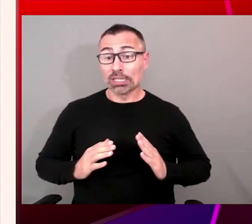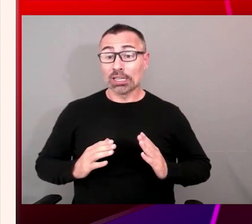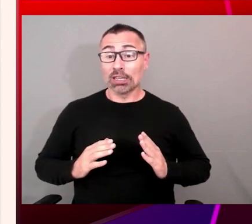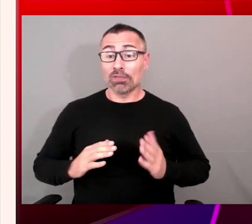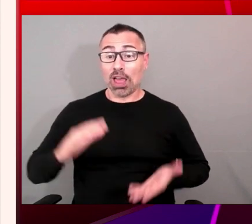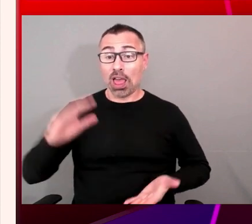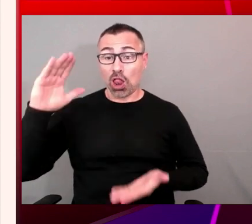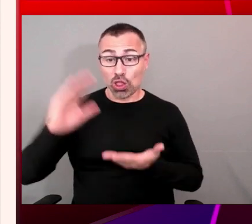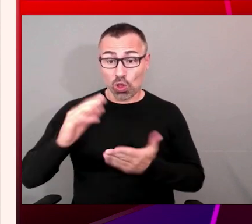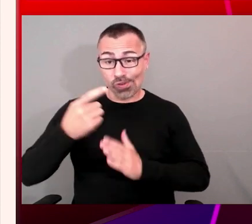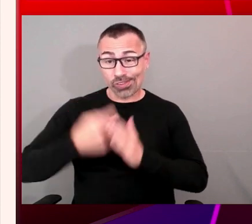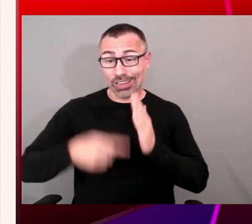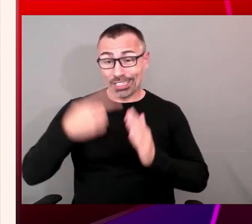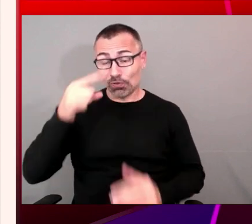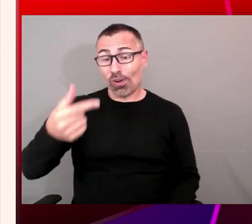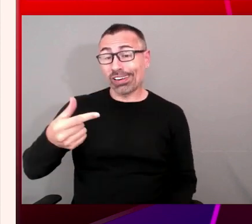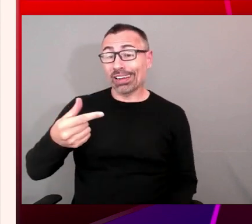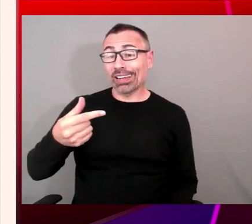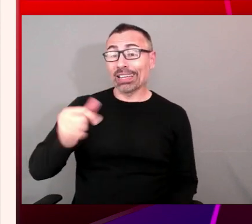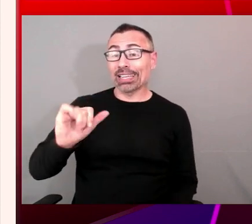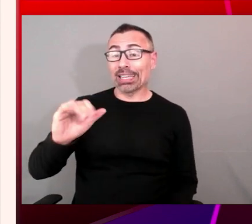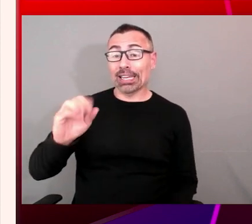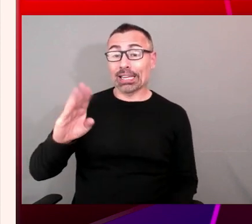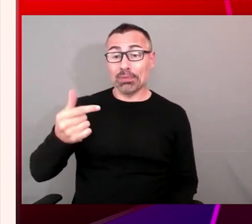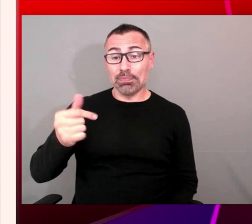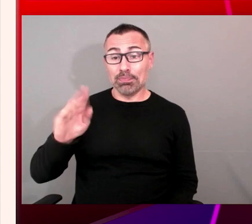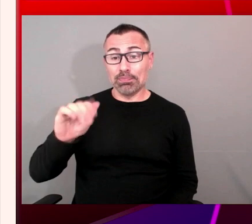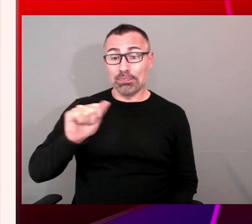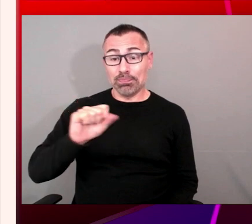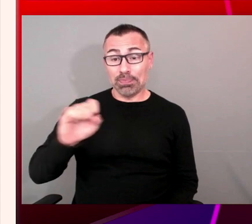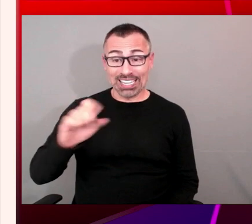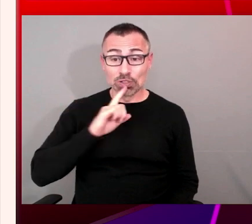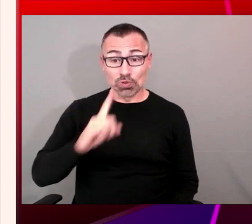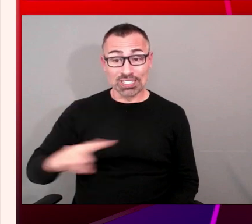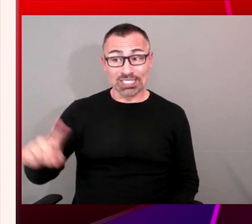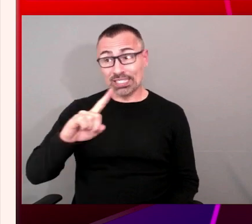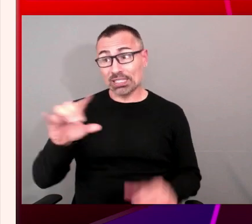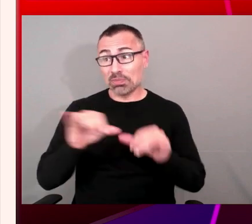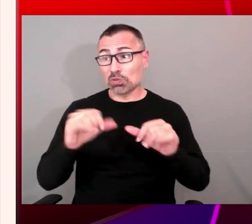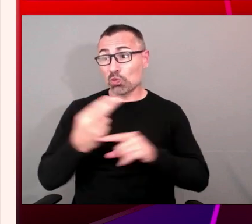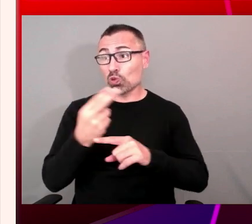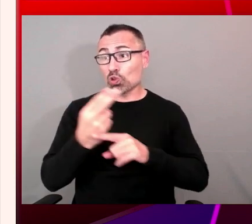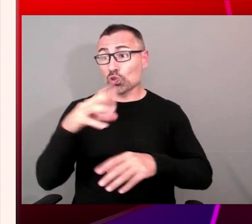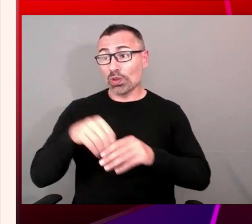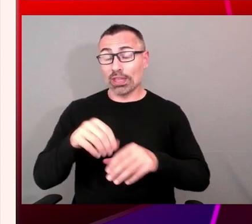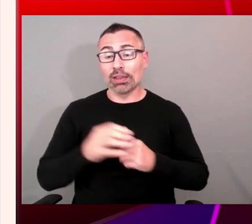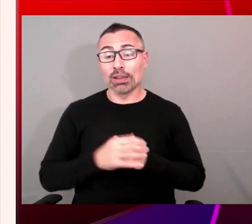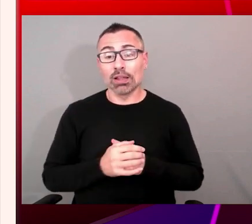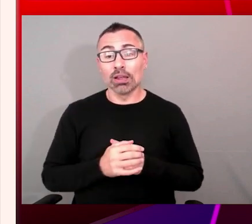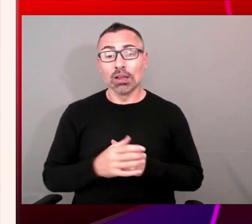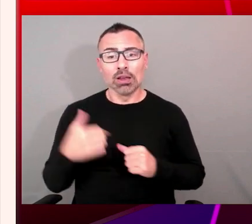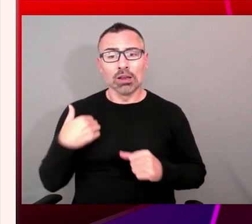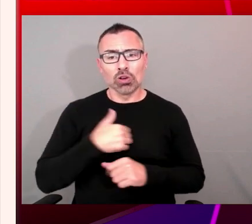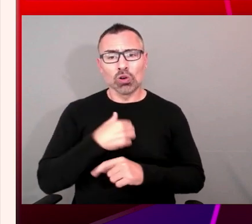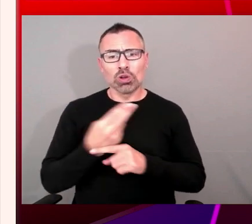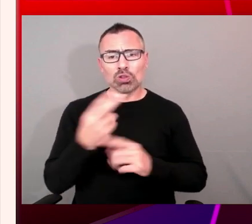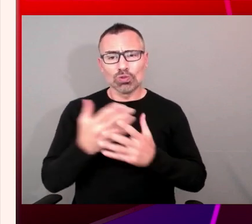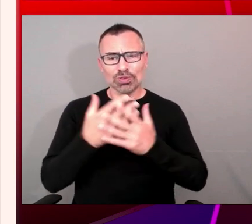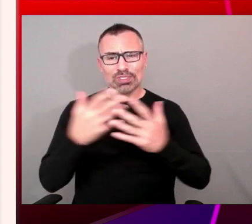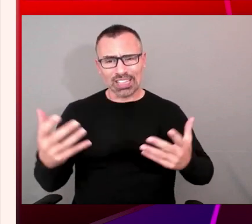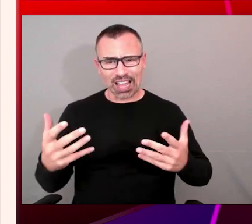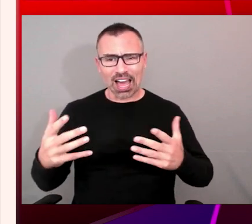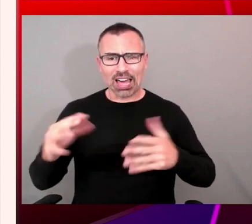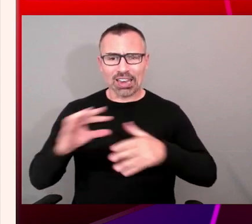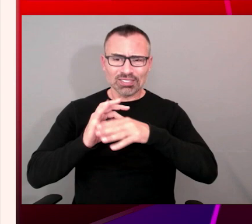gigabase, which is sort of the unit of measurement in the field. And the reason that we can do that is we use a lot of contextual information about